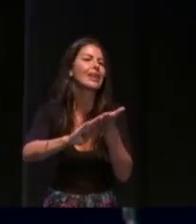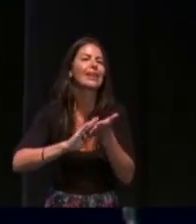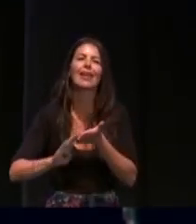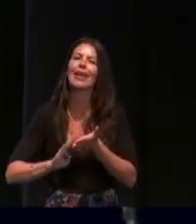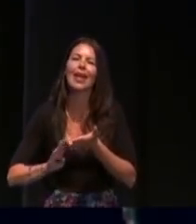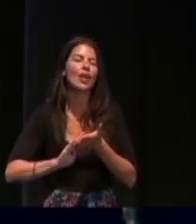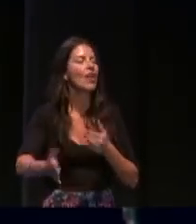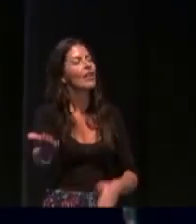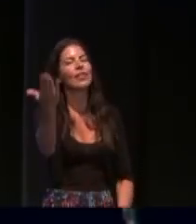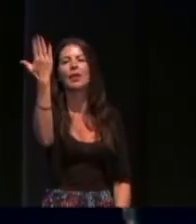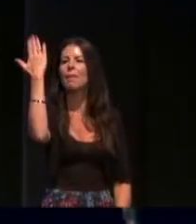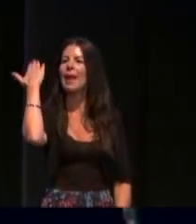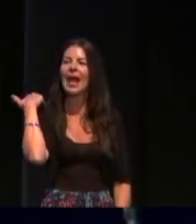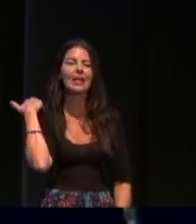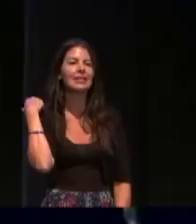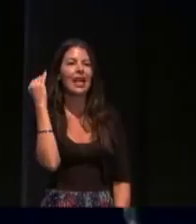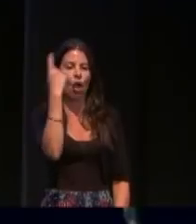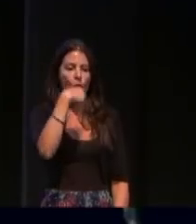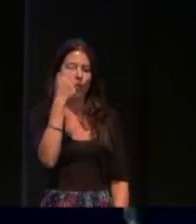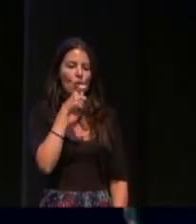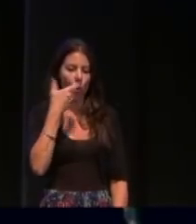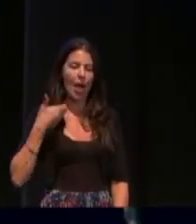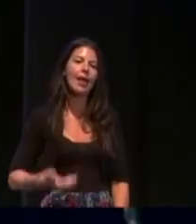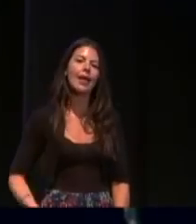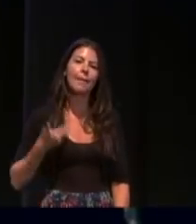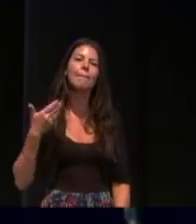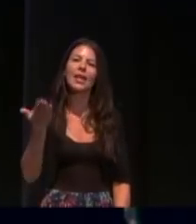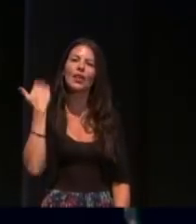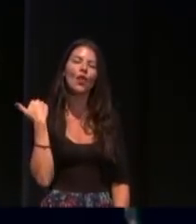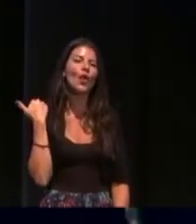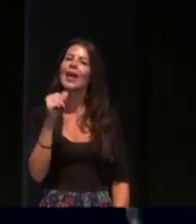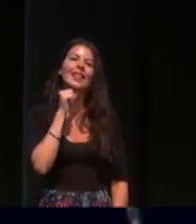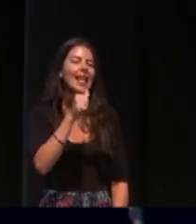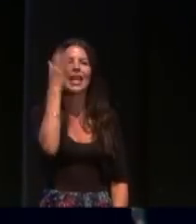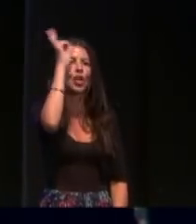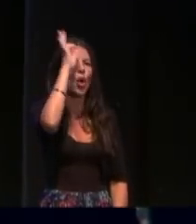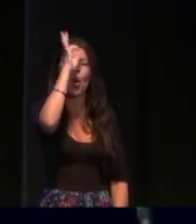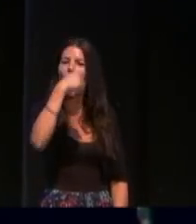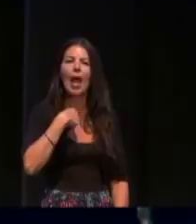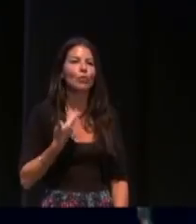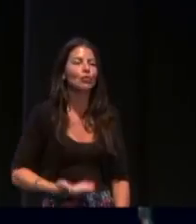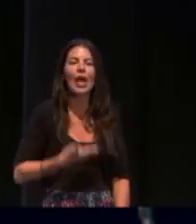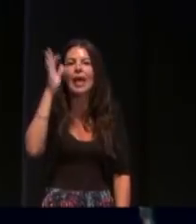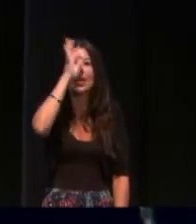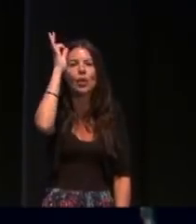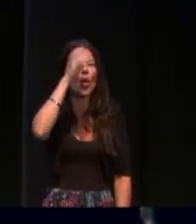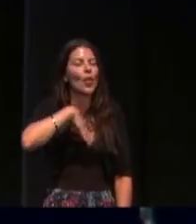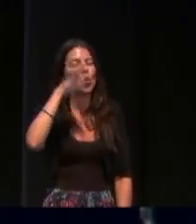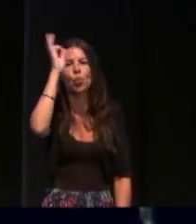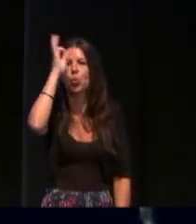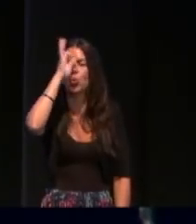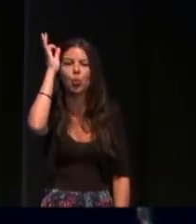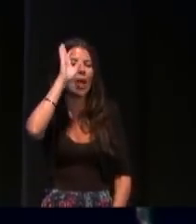the past iterations of who we used to be. They didn't know what they were doing. They were